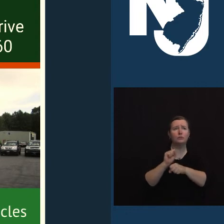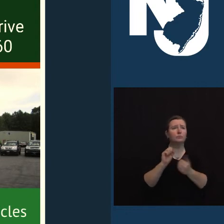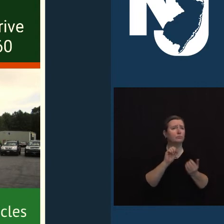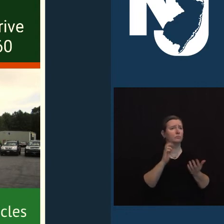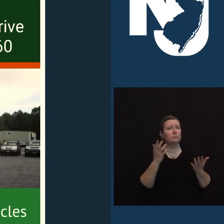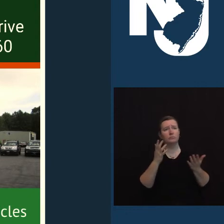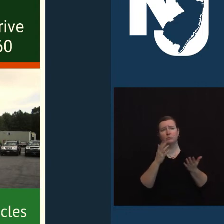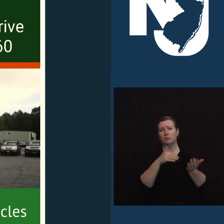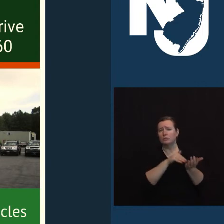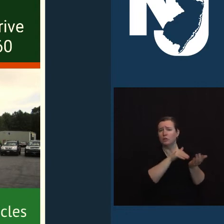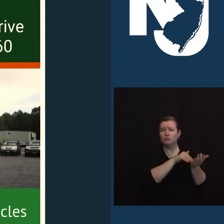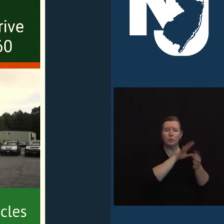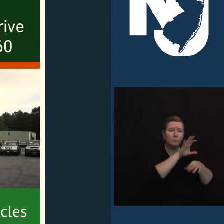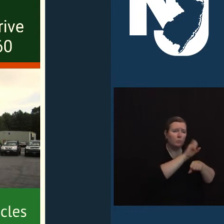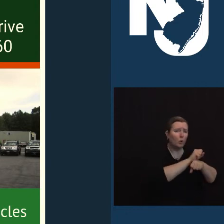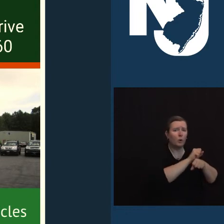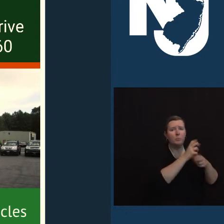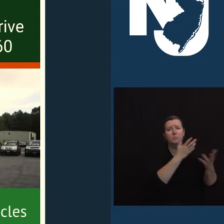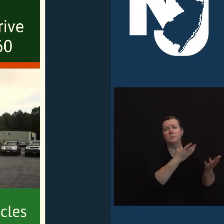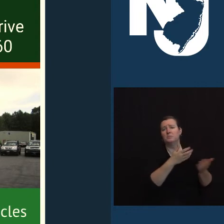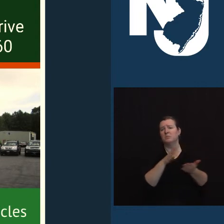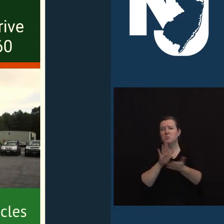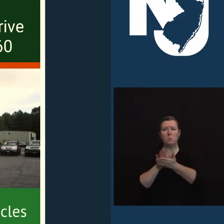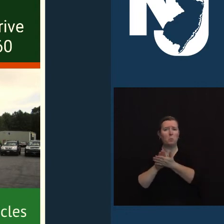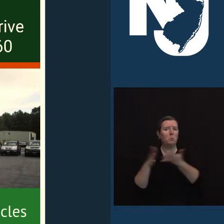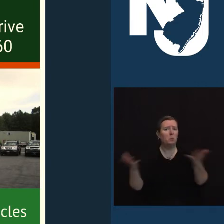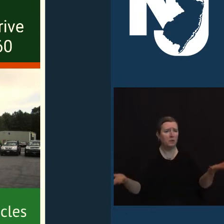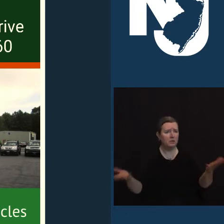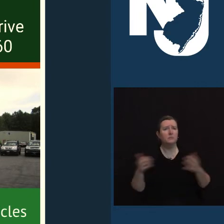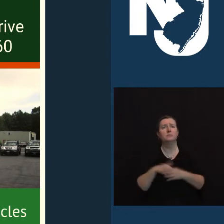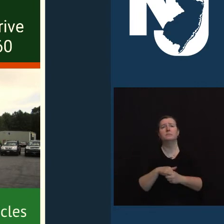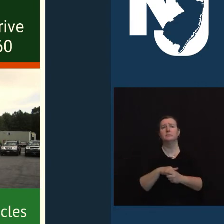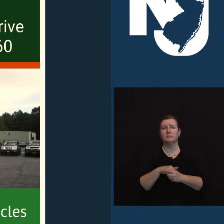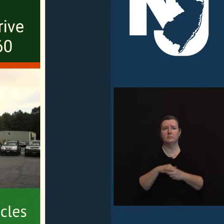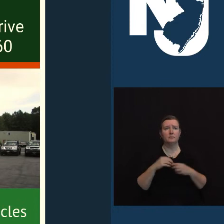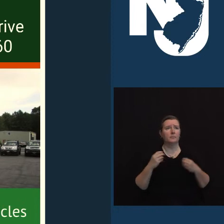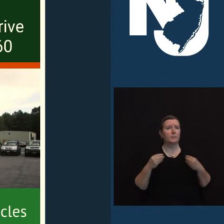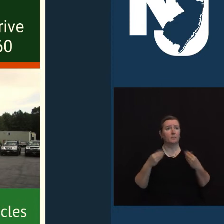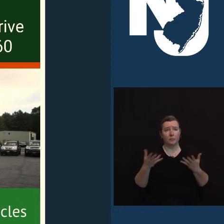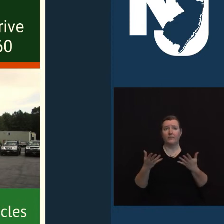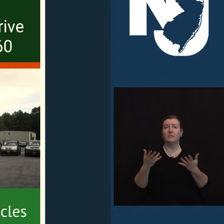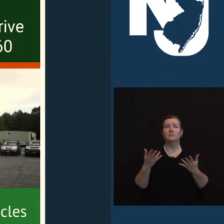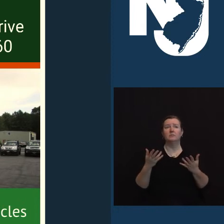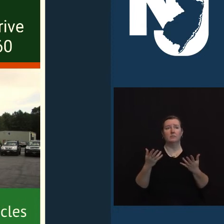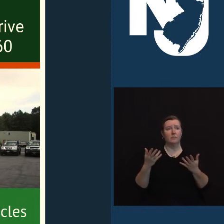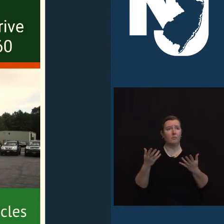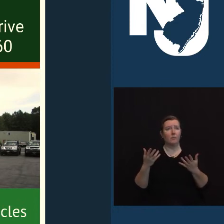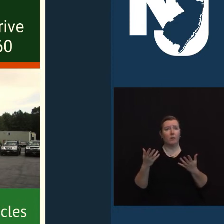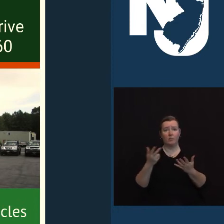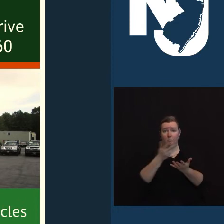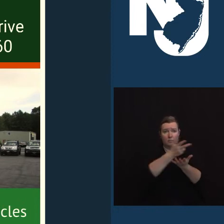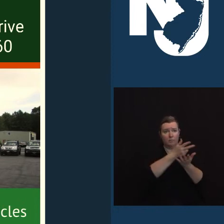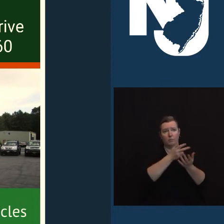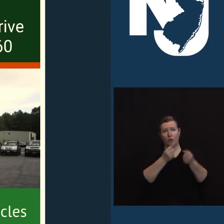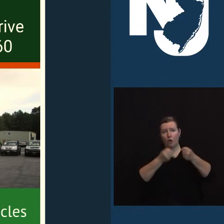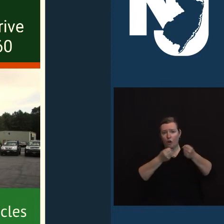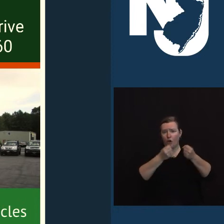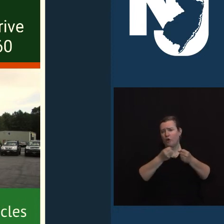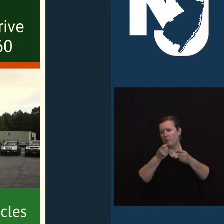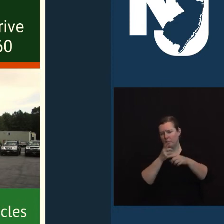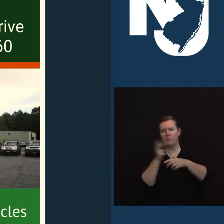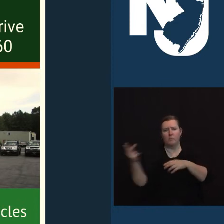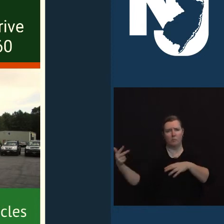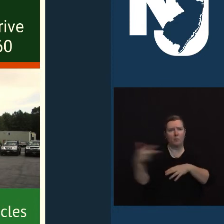has been providing cars to many of Vineland's area's frontline and essential workers. Taking care of the community has been something they've been